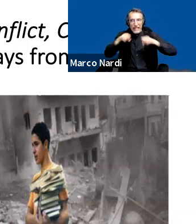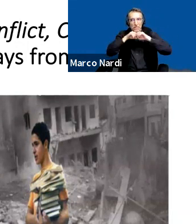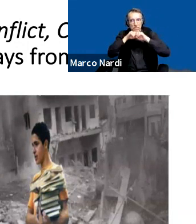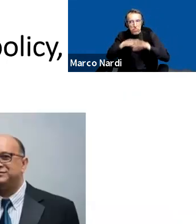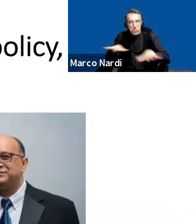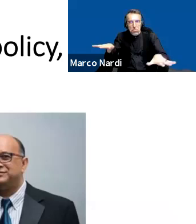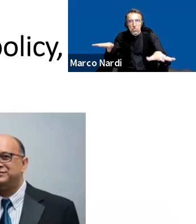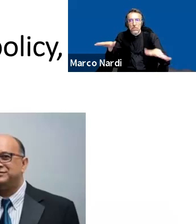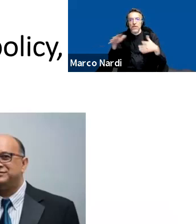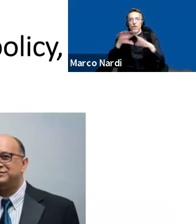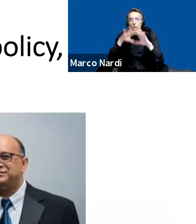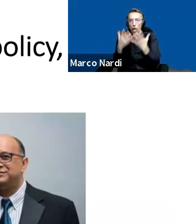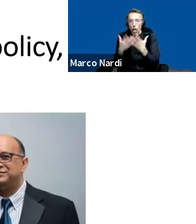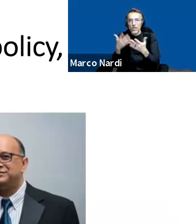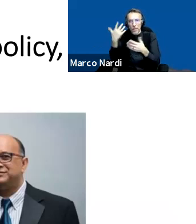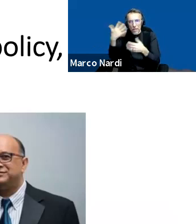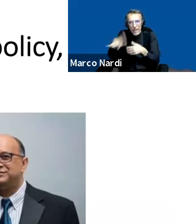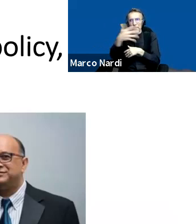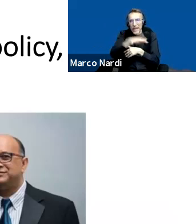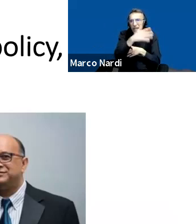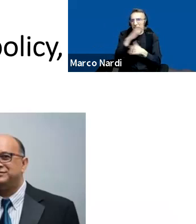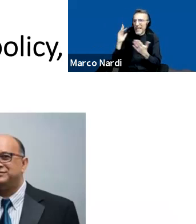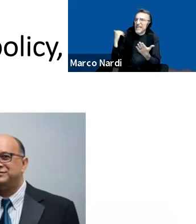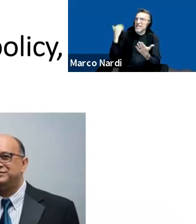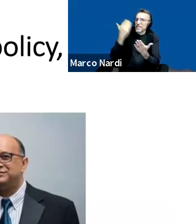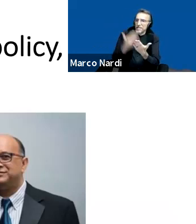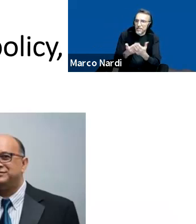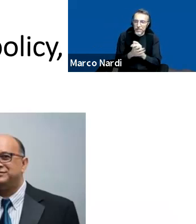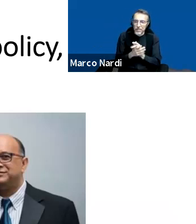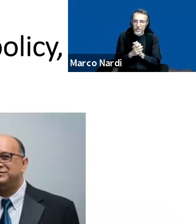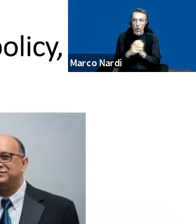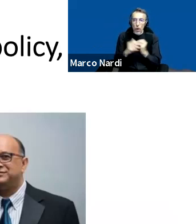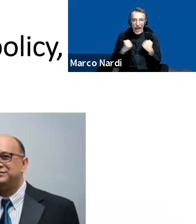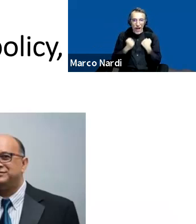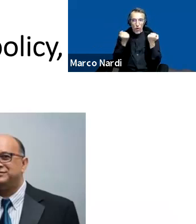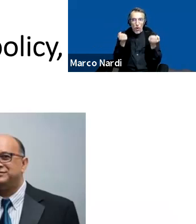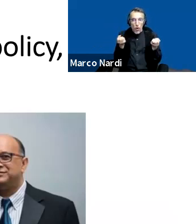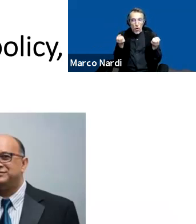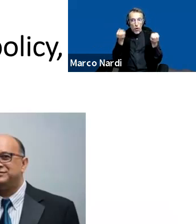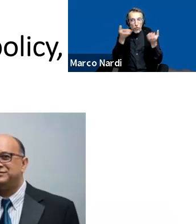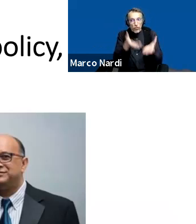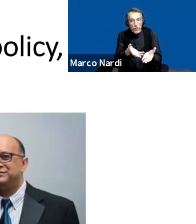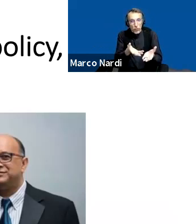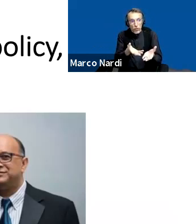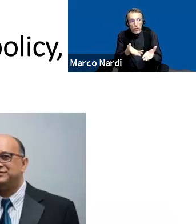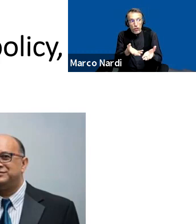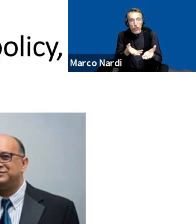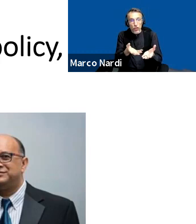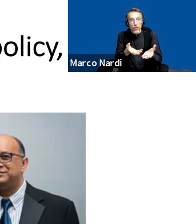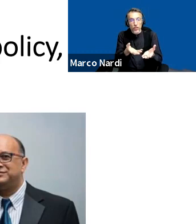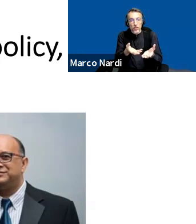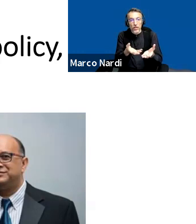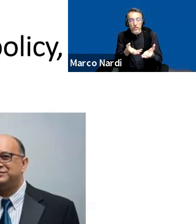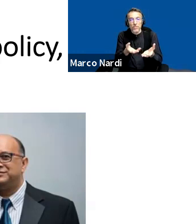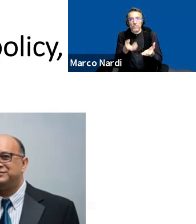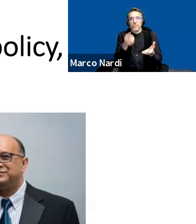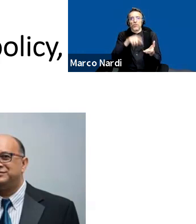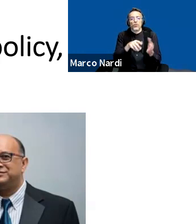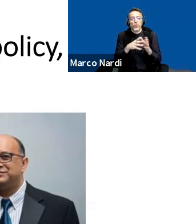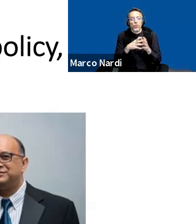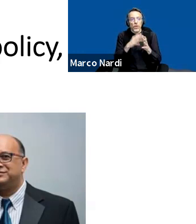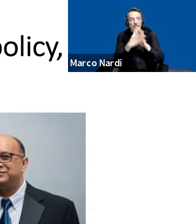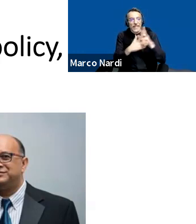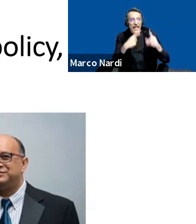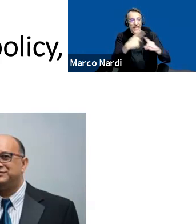world. Our own contribution to the